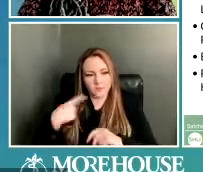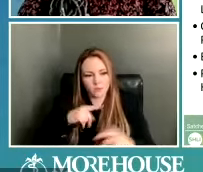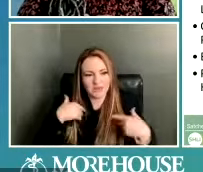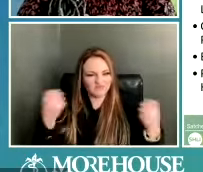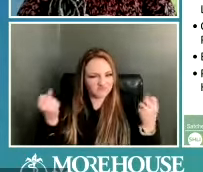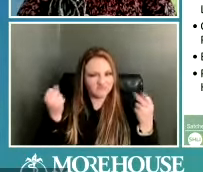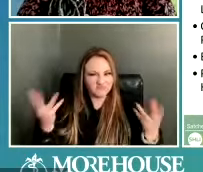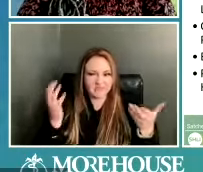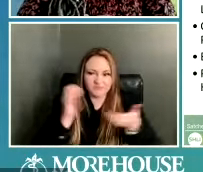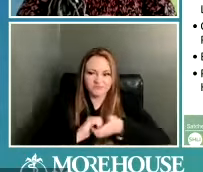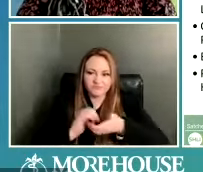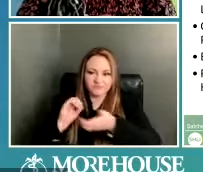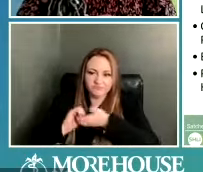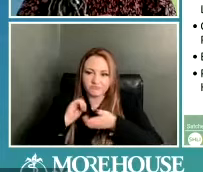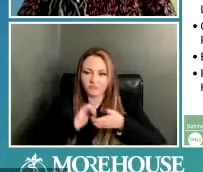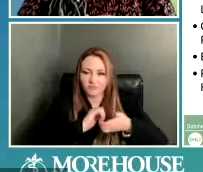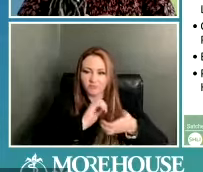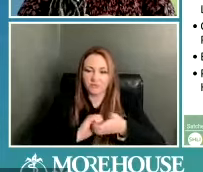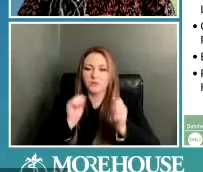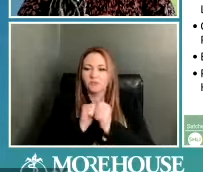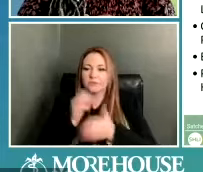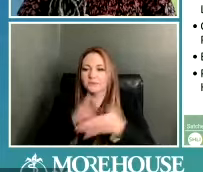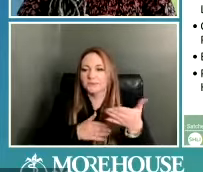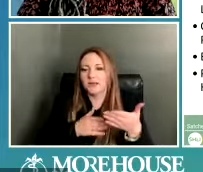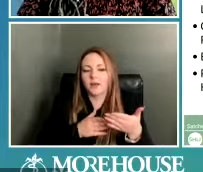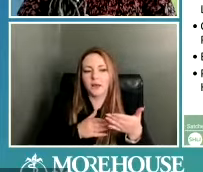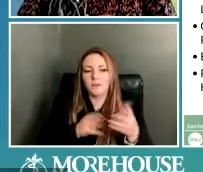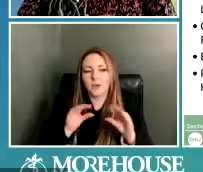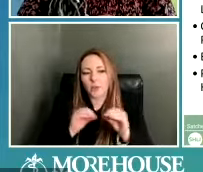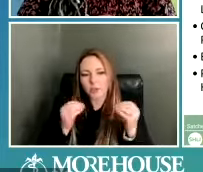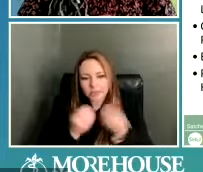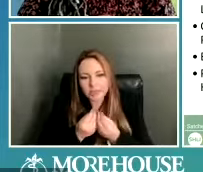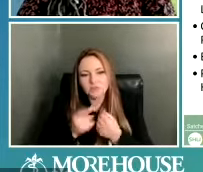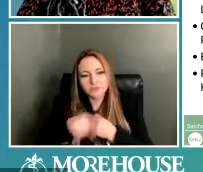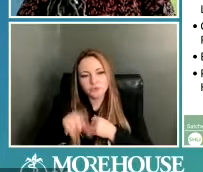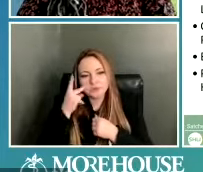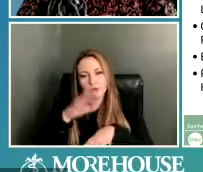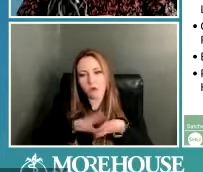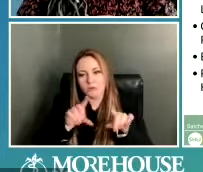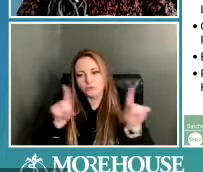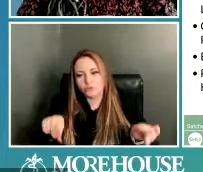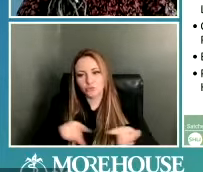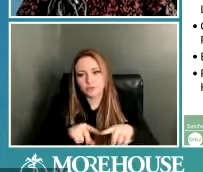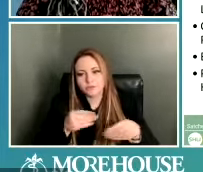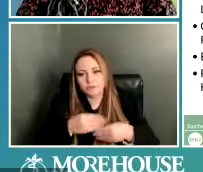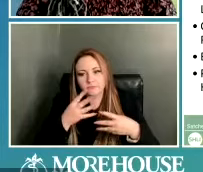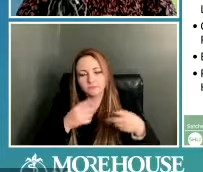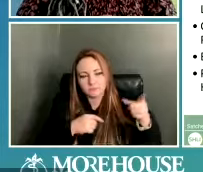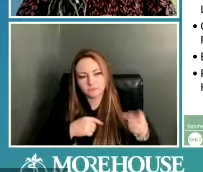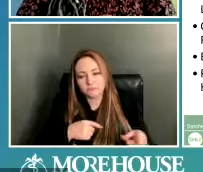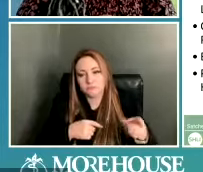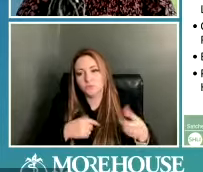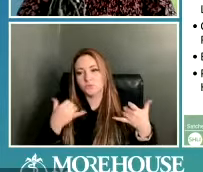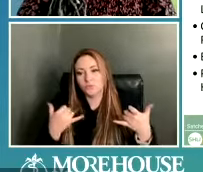several collaborative engagements with some of the organizations that you see on screen. And so at this time,